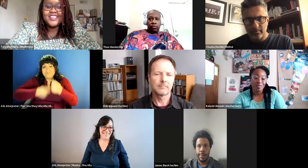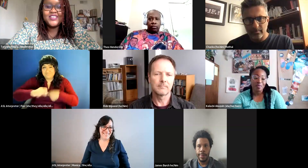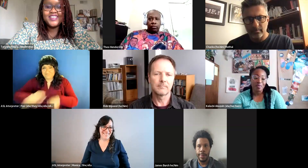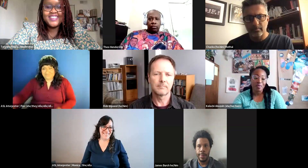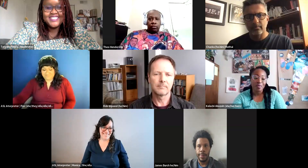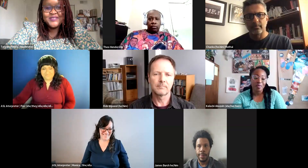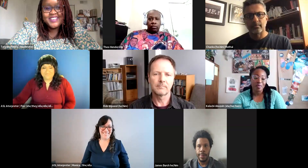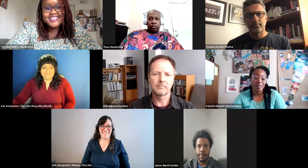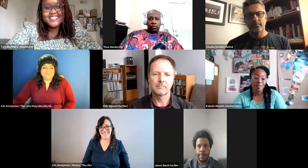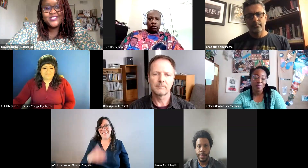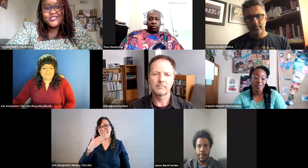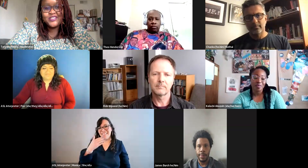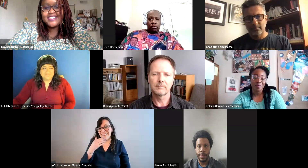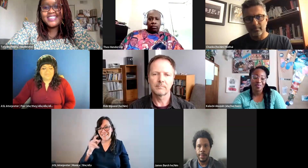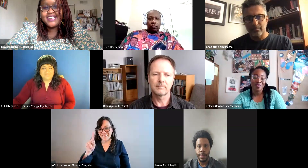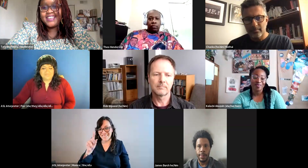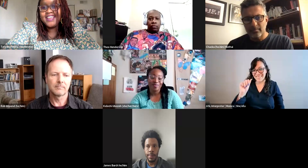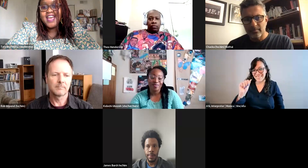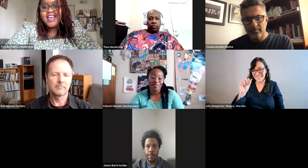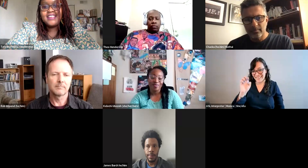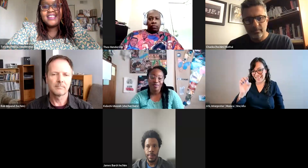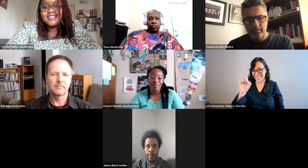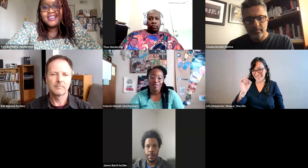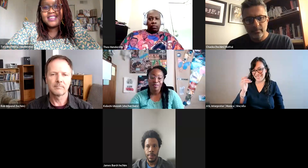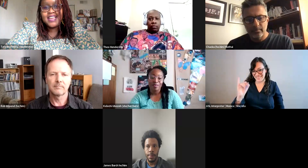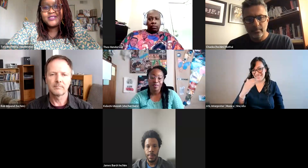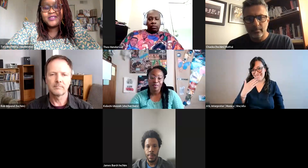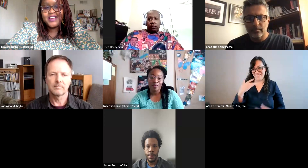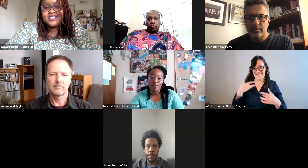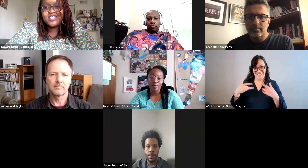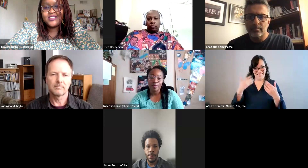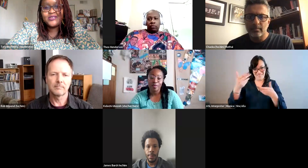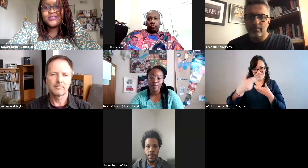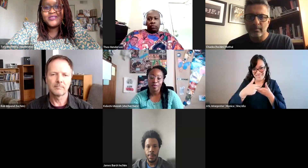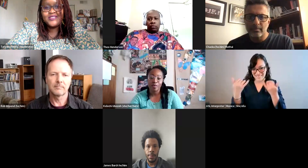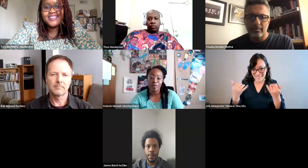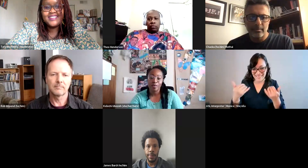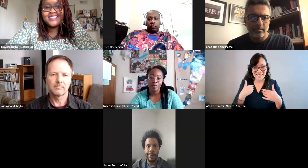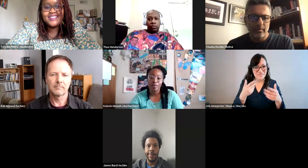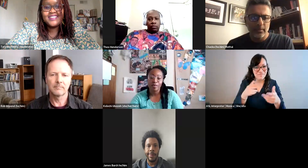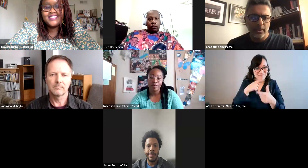Thank you, Kelechi. We're excited you're joining us today. And next, I'd like to invite Chaku.